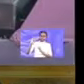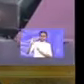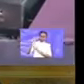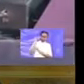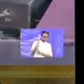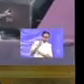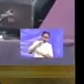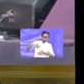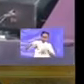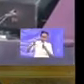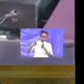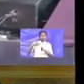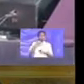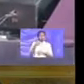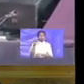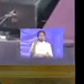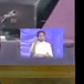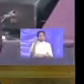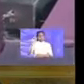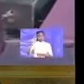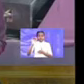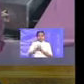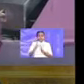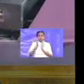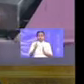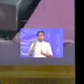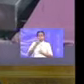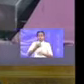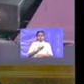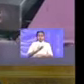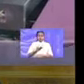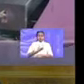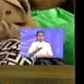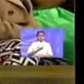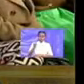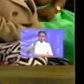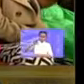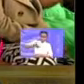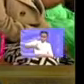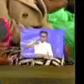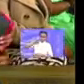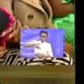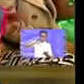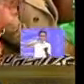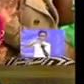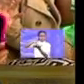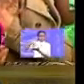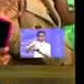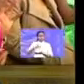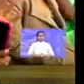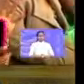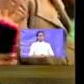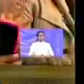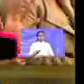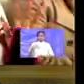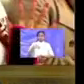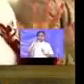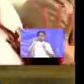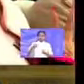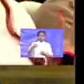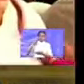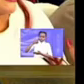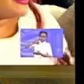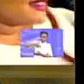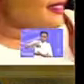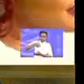I want to see believers owning petrol stations. We should fuel our cars in our petrol stations. We should buy